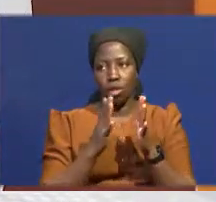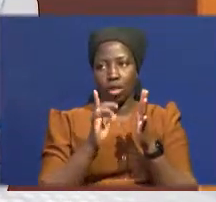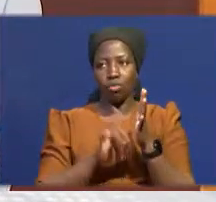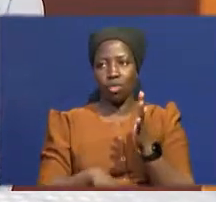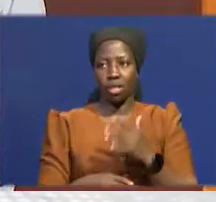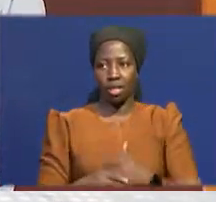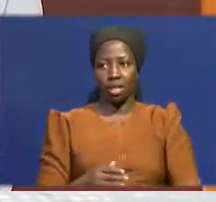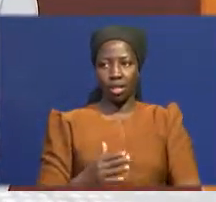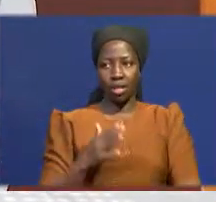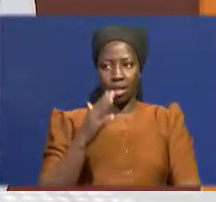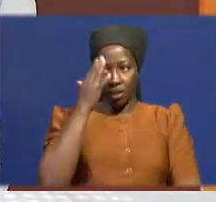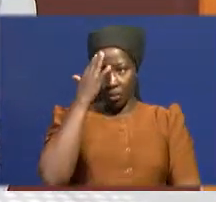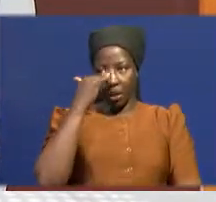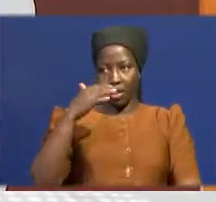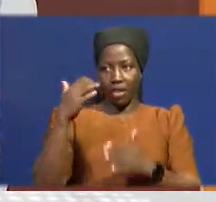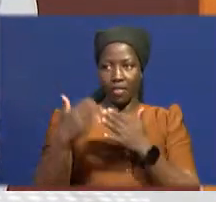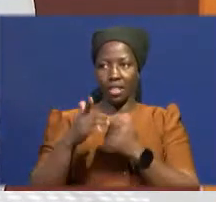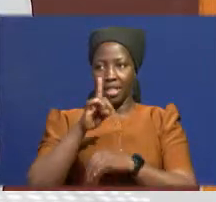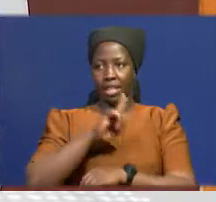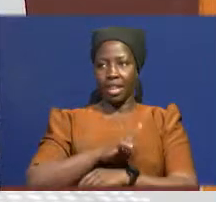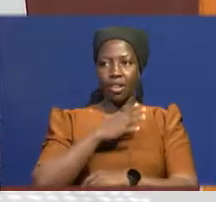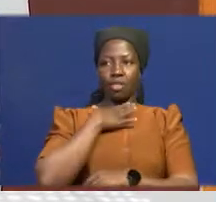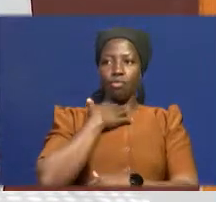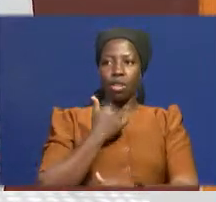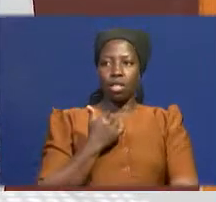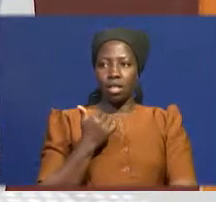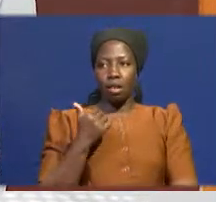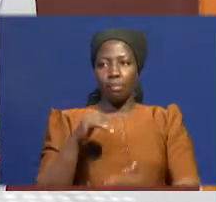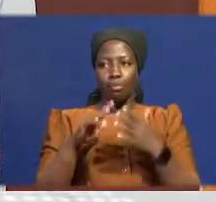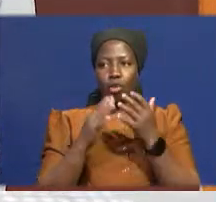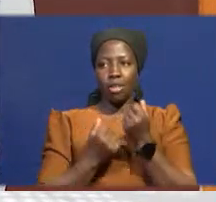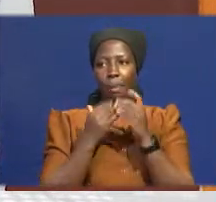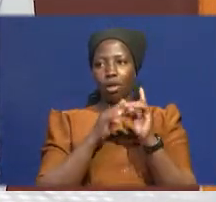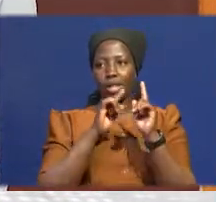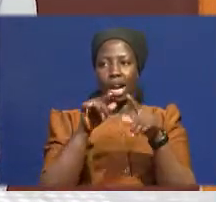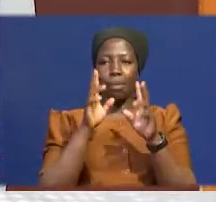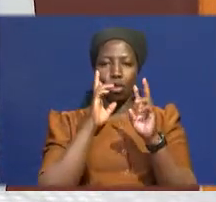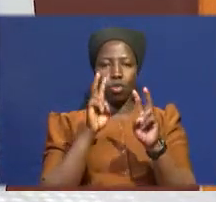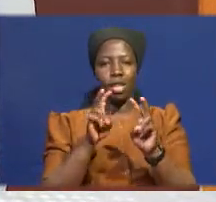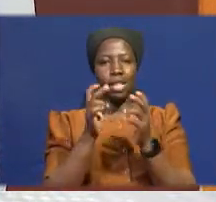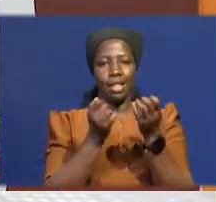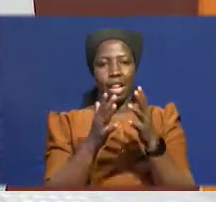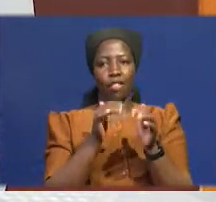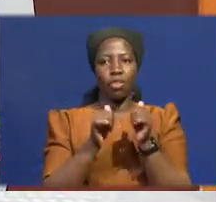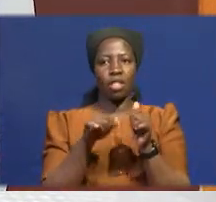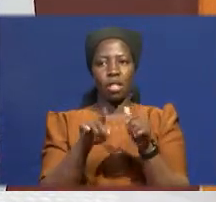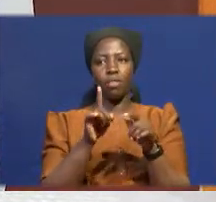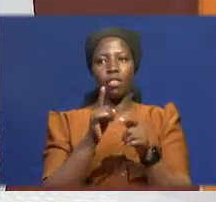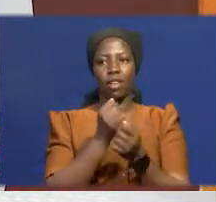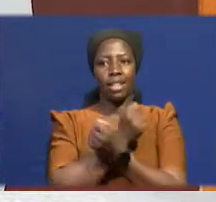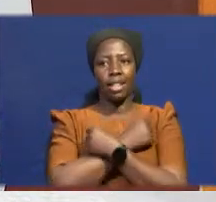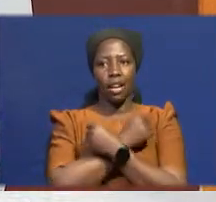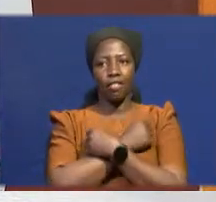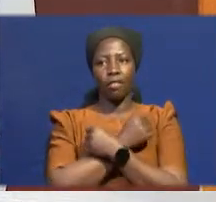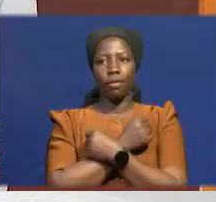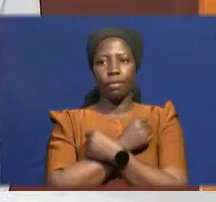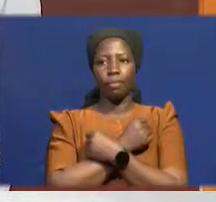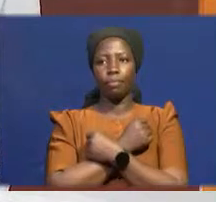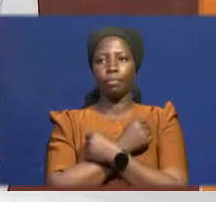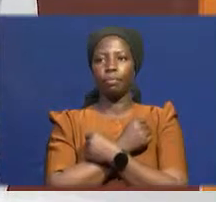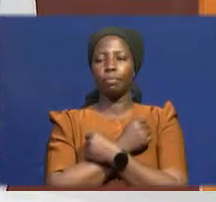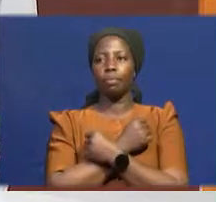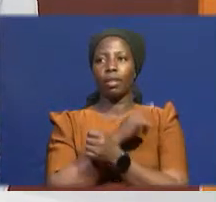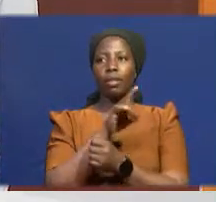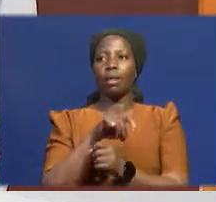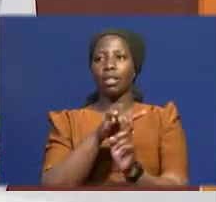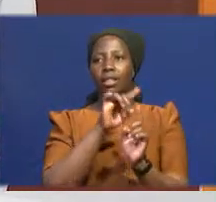stages to see the drivers that they love. And we normally say they get to do so many loops that they probably wouldn't do in a competitive